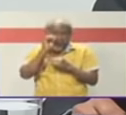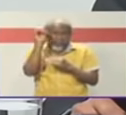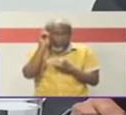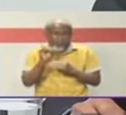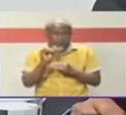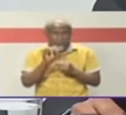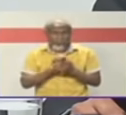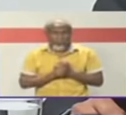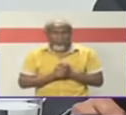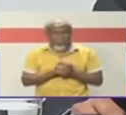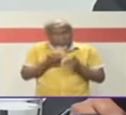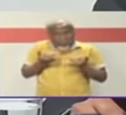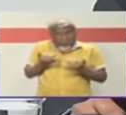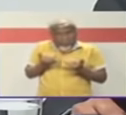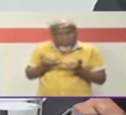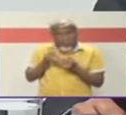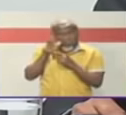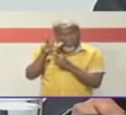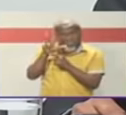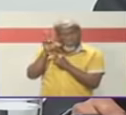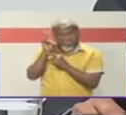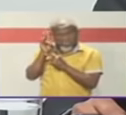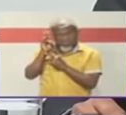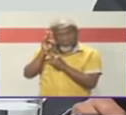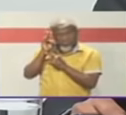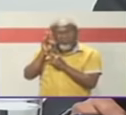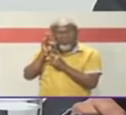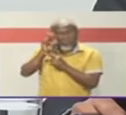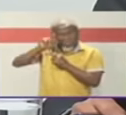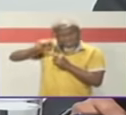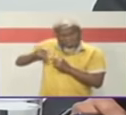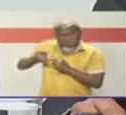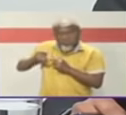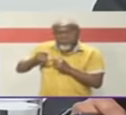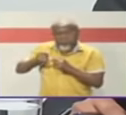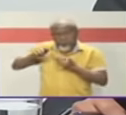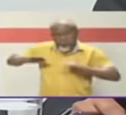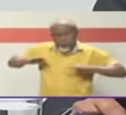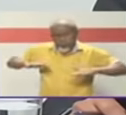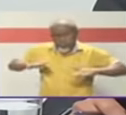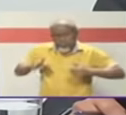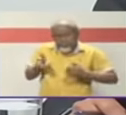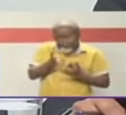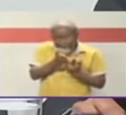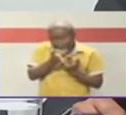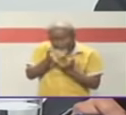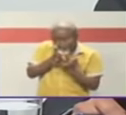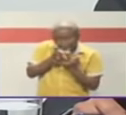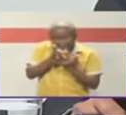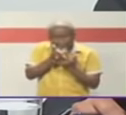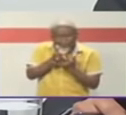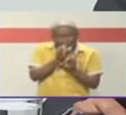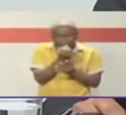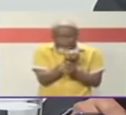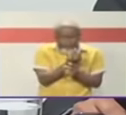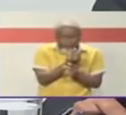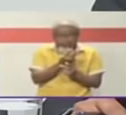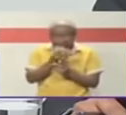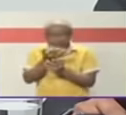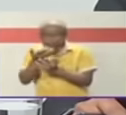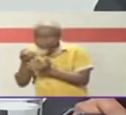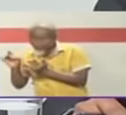Of that, about 37,000 are children between the ages of 12 to 18. So it means of an